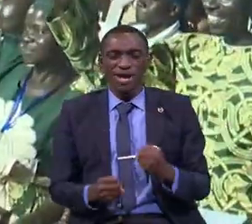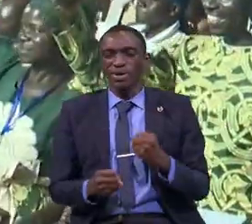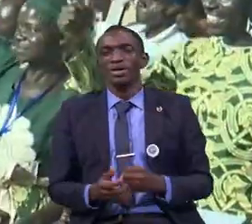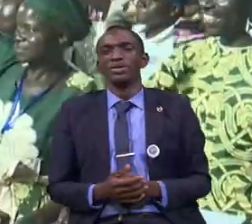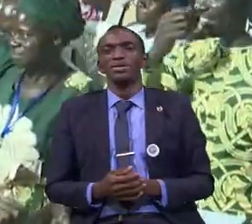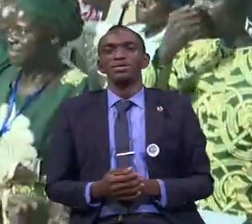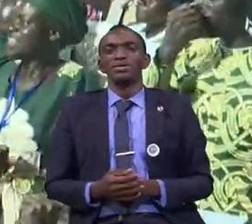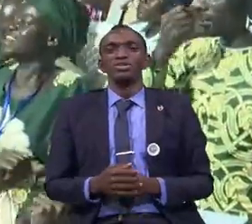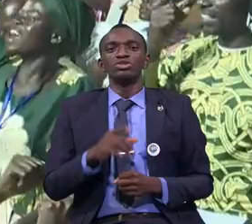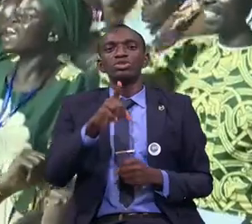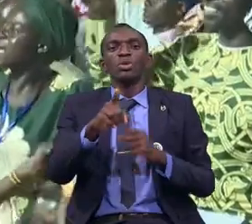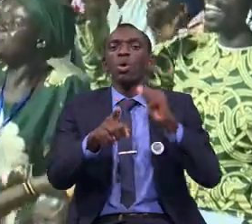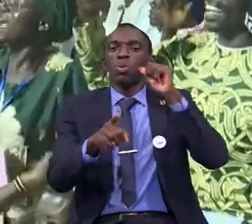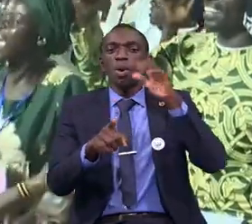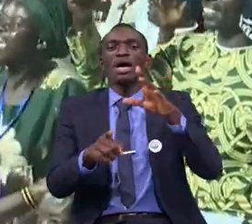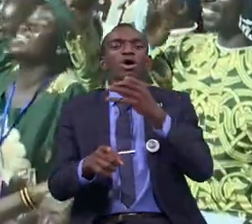a woman of power.